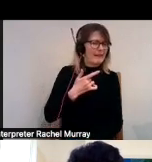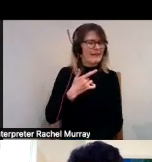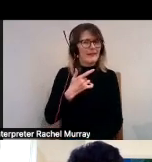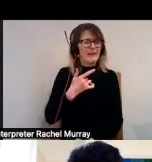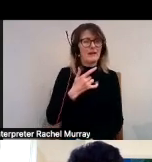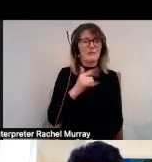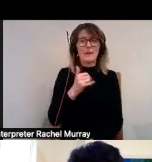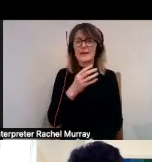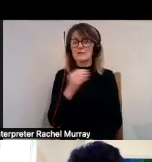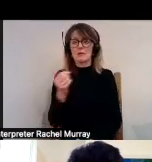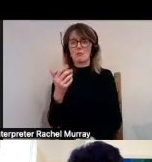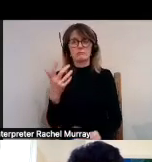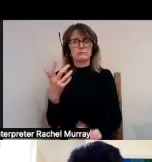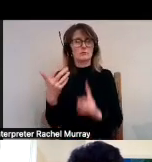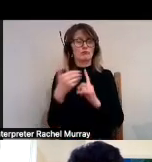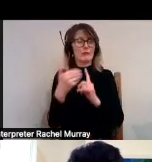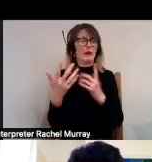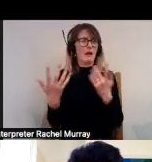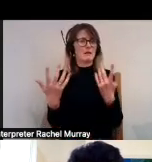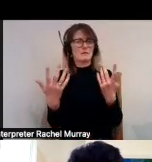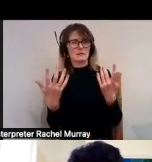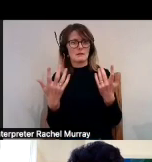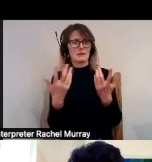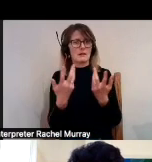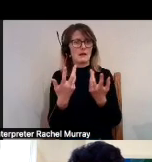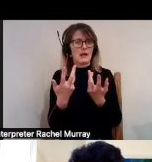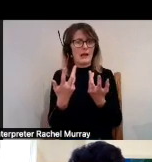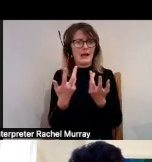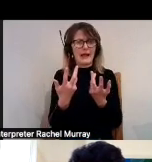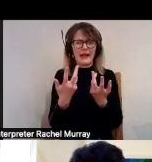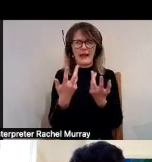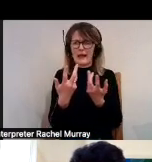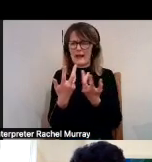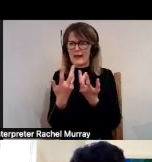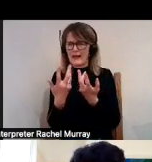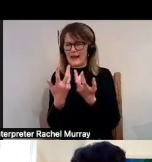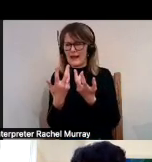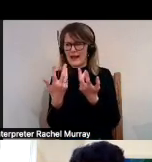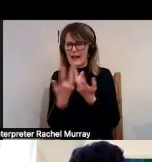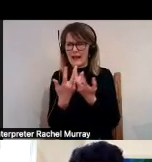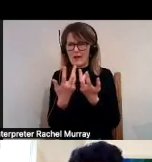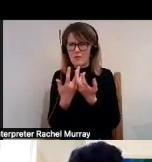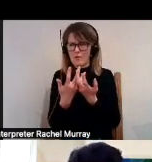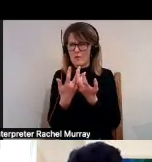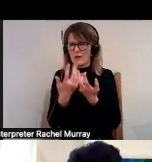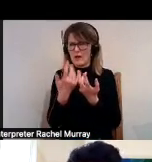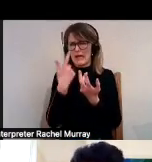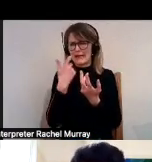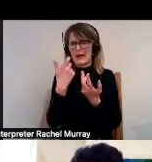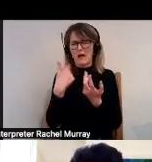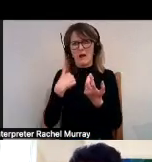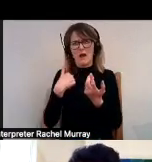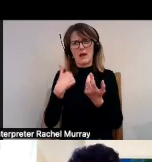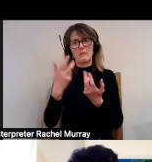just don't see. So how might I, going back to that accountability, how might there be people around me who